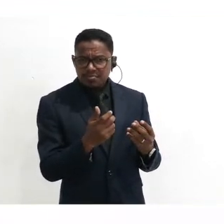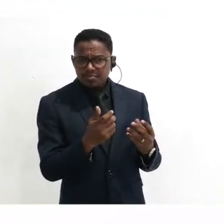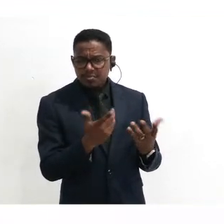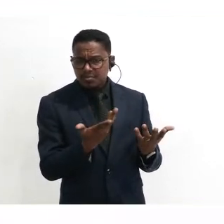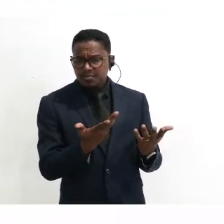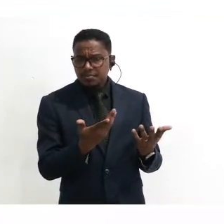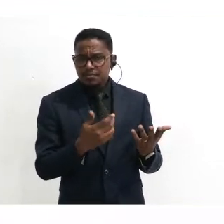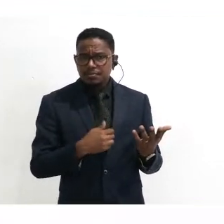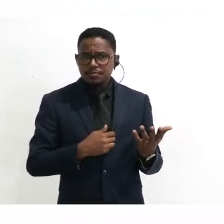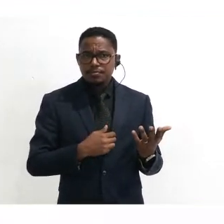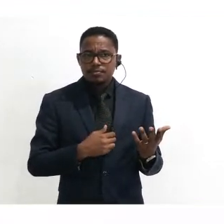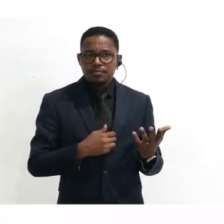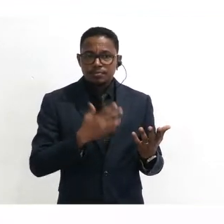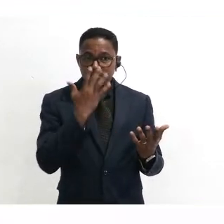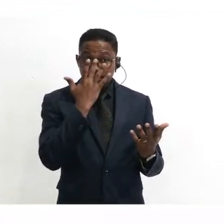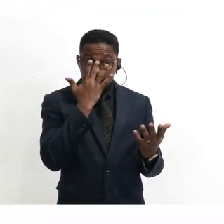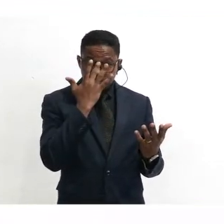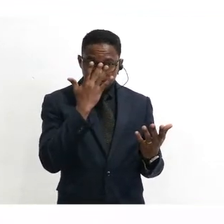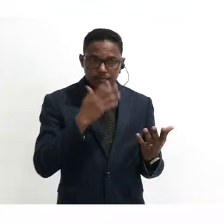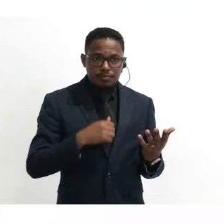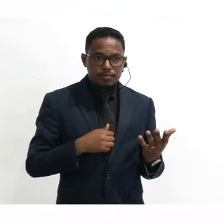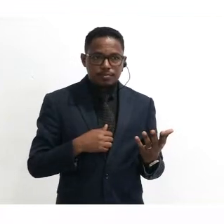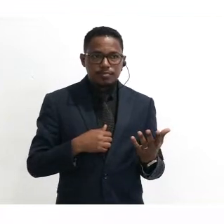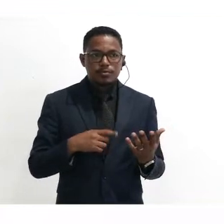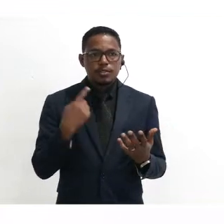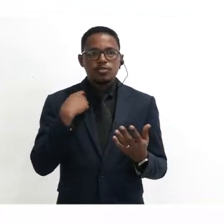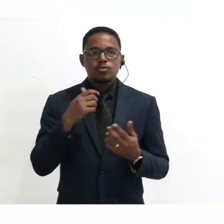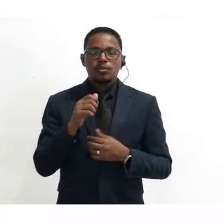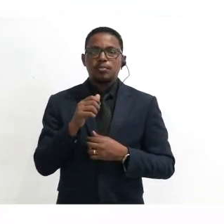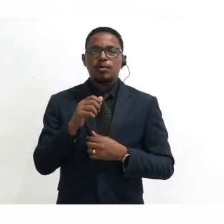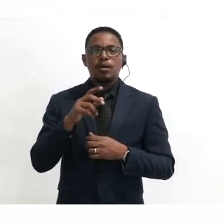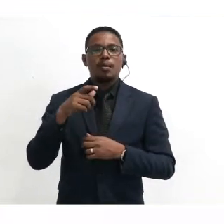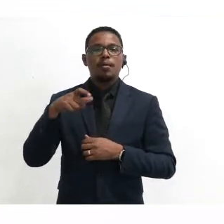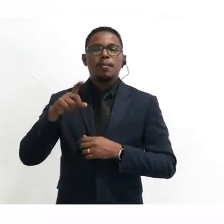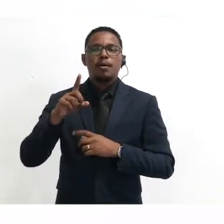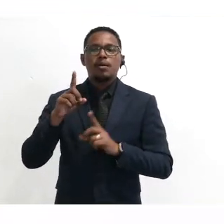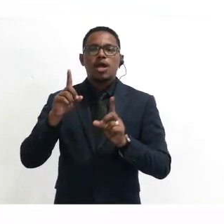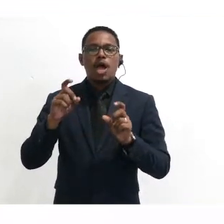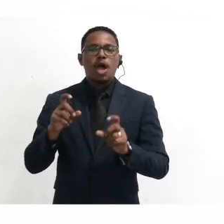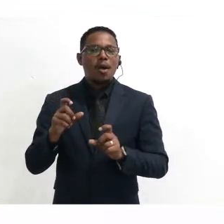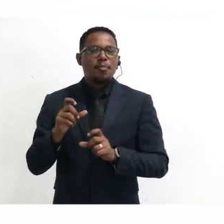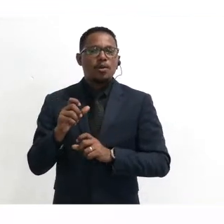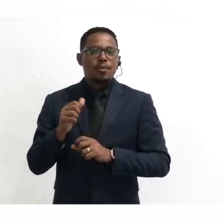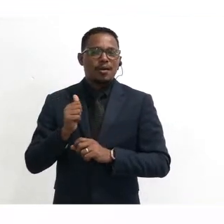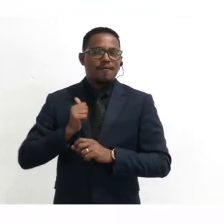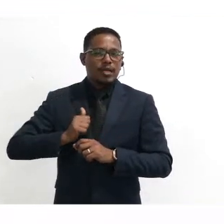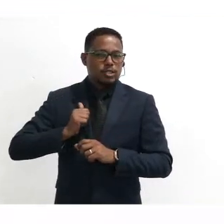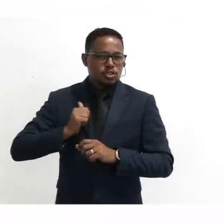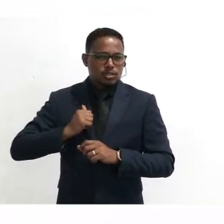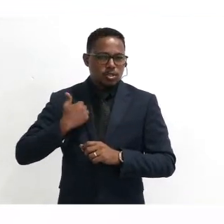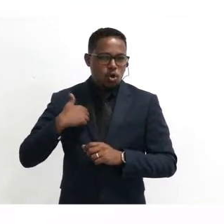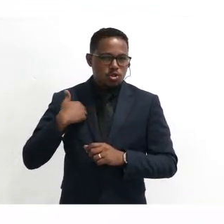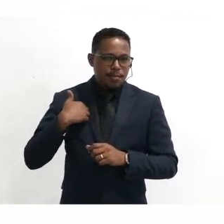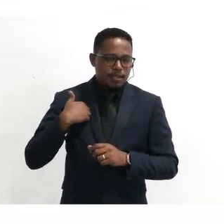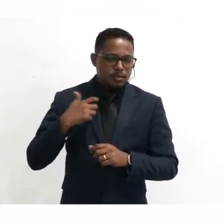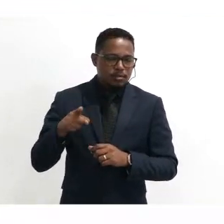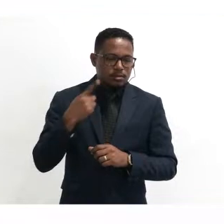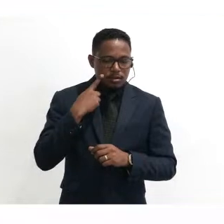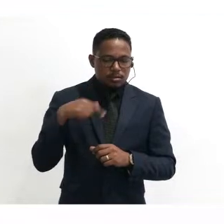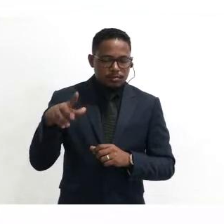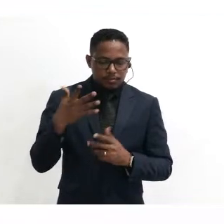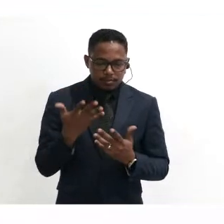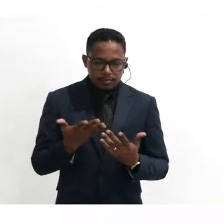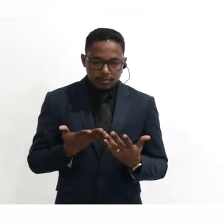self-test circuits that are designed in as part of the design of the chip. And during a test mode, you contact